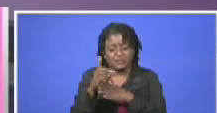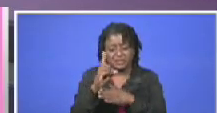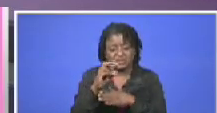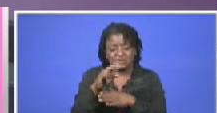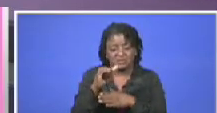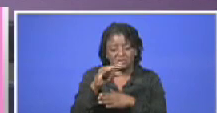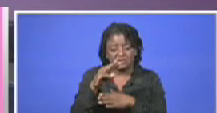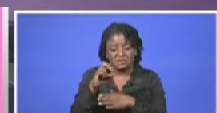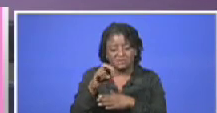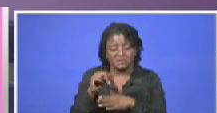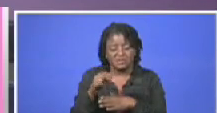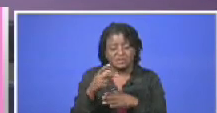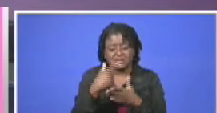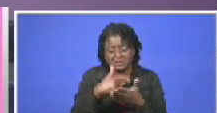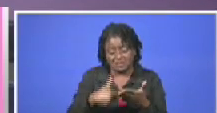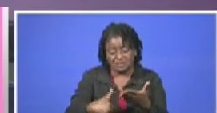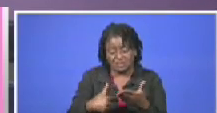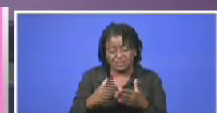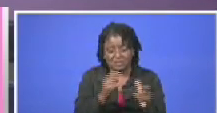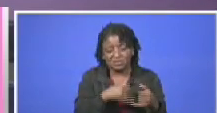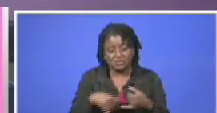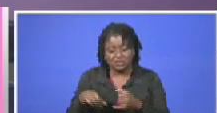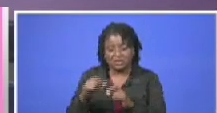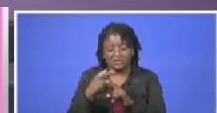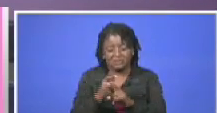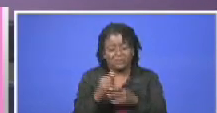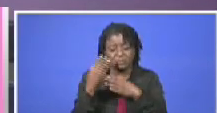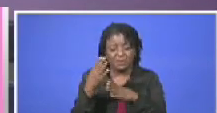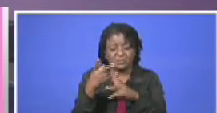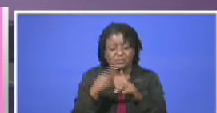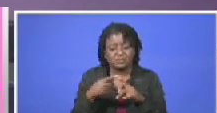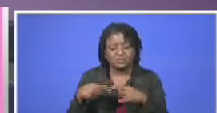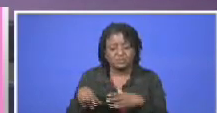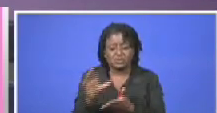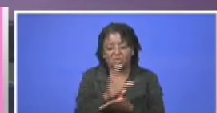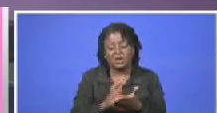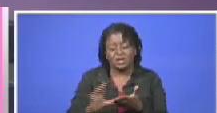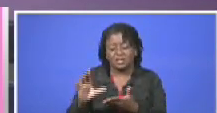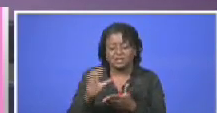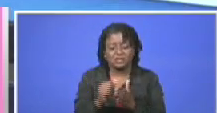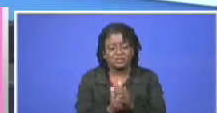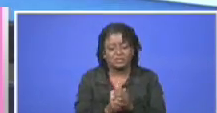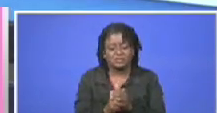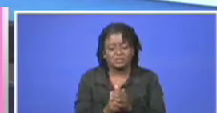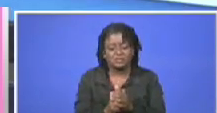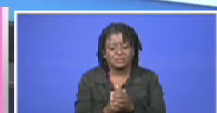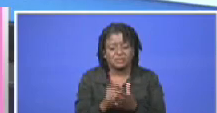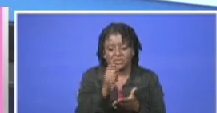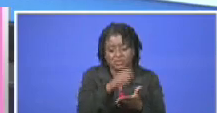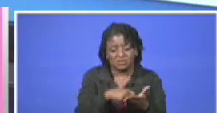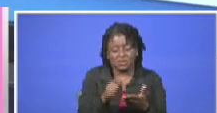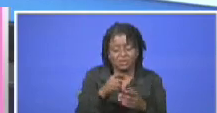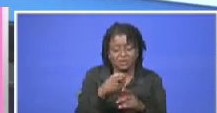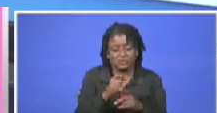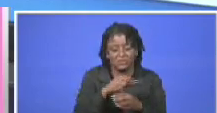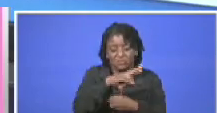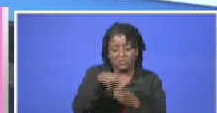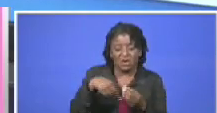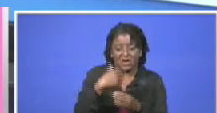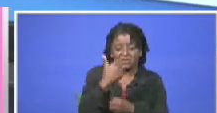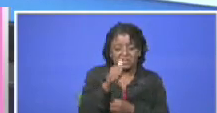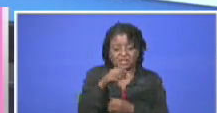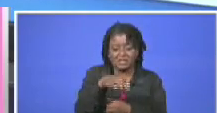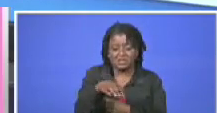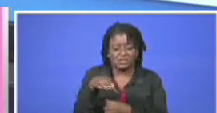Division I college basketball and beyond. No word yet on the release date. Scores in from round 10 of the Chess Olympiad